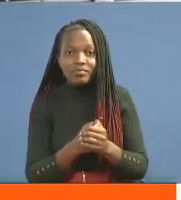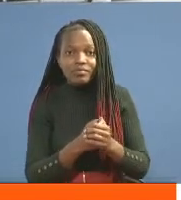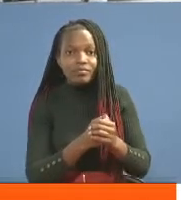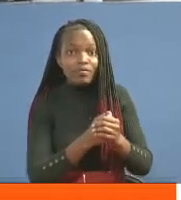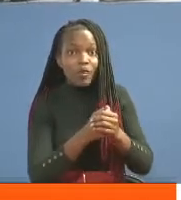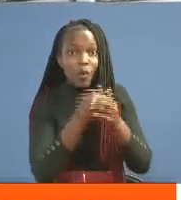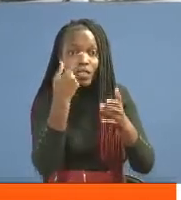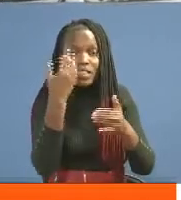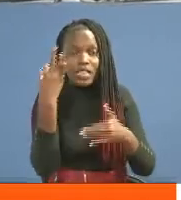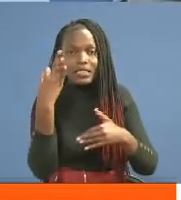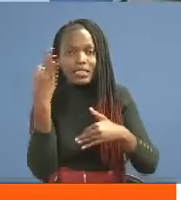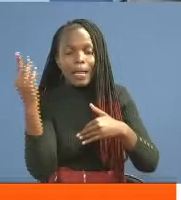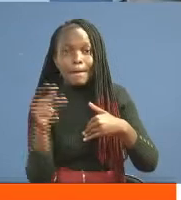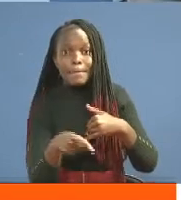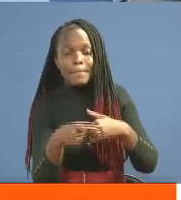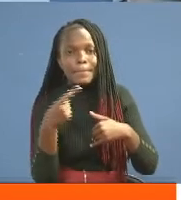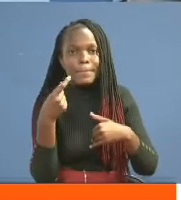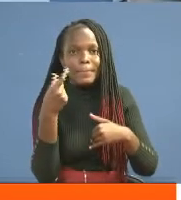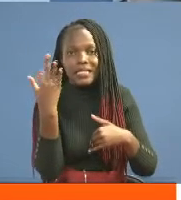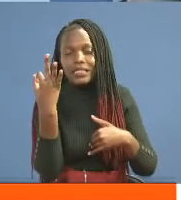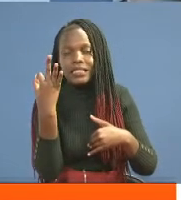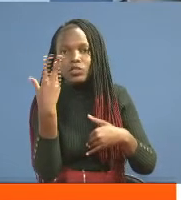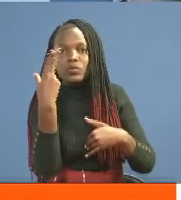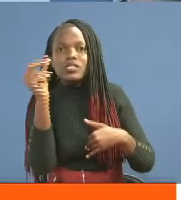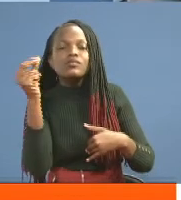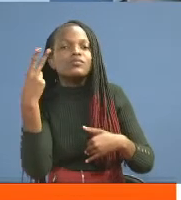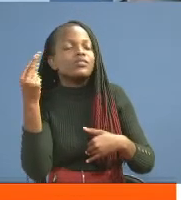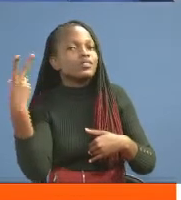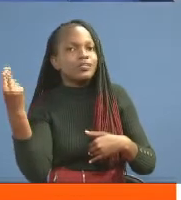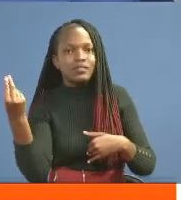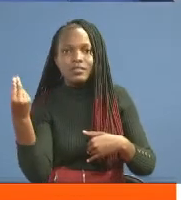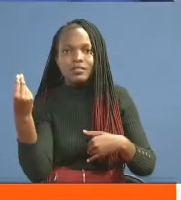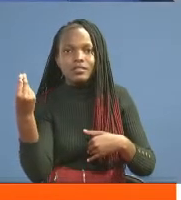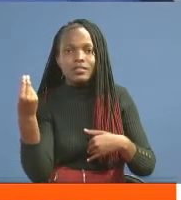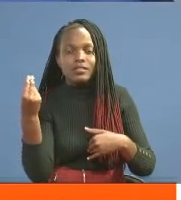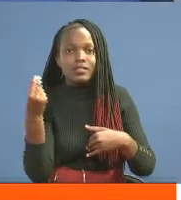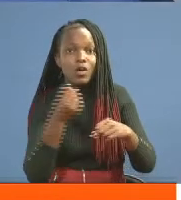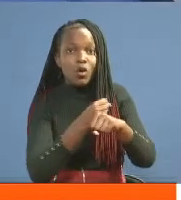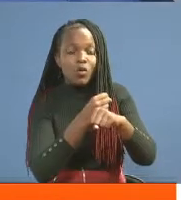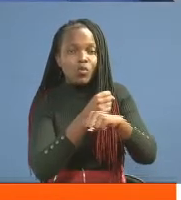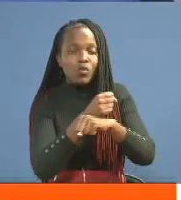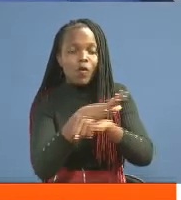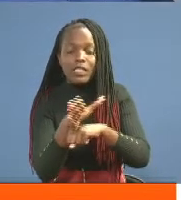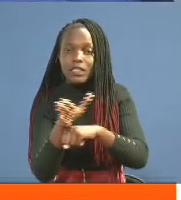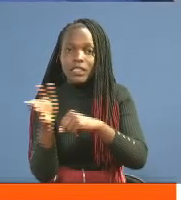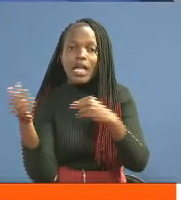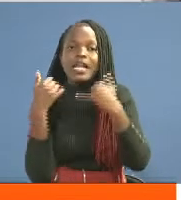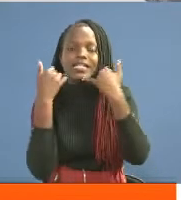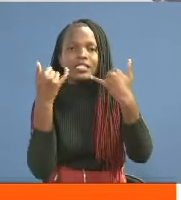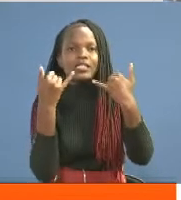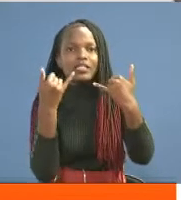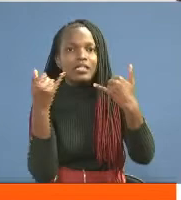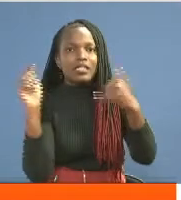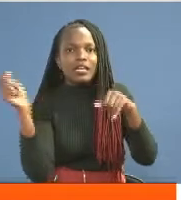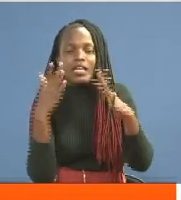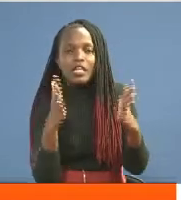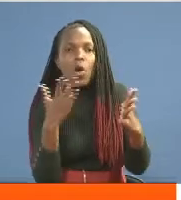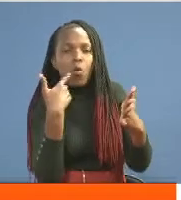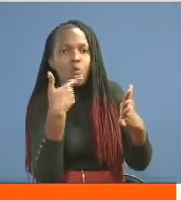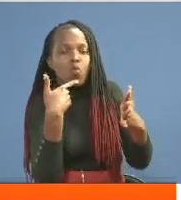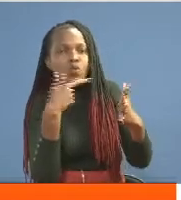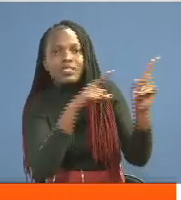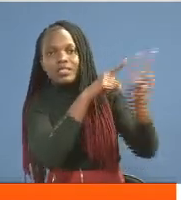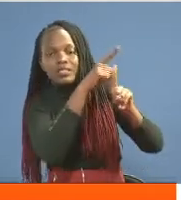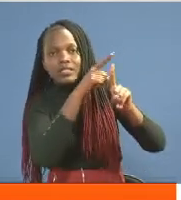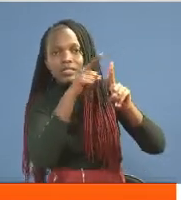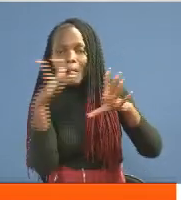On the 13th of March 2020, the Ministry of Health announced the first COVID-19 case, which was from a Kenyan who had traveled